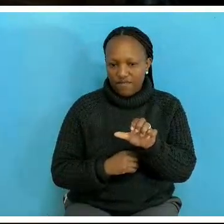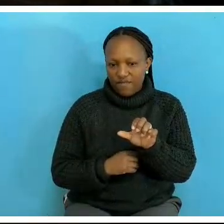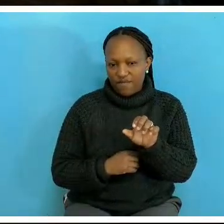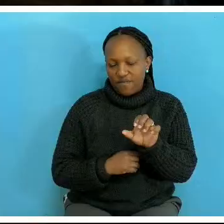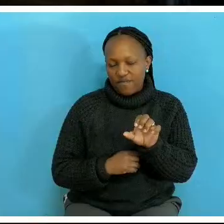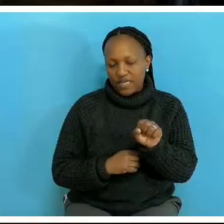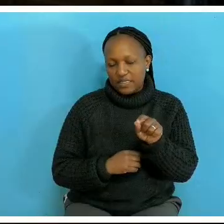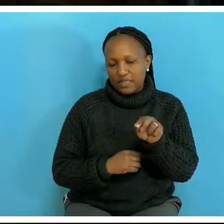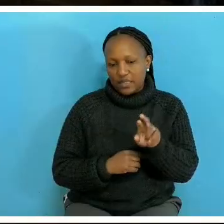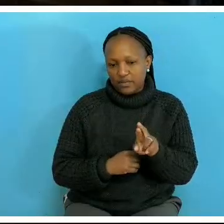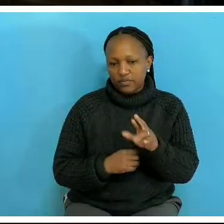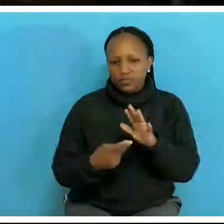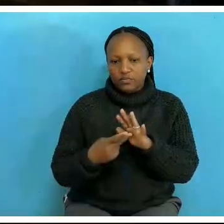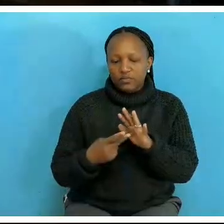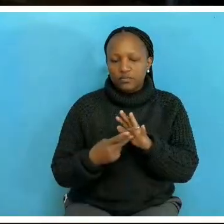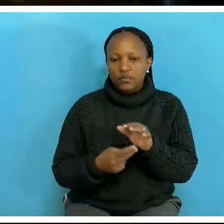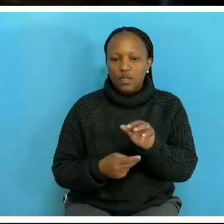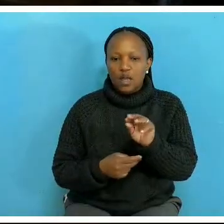Bagahlabana Consortium.